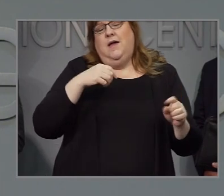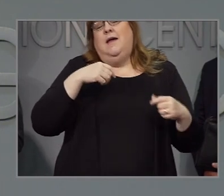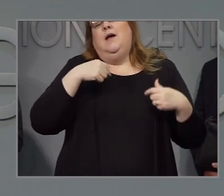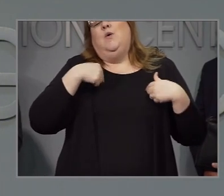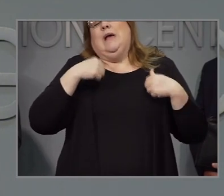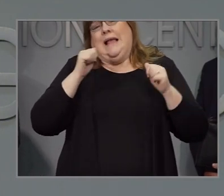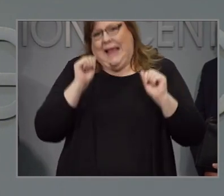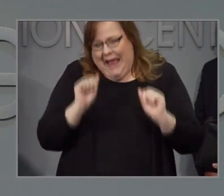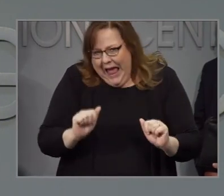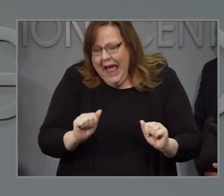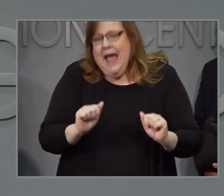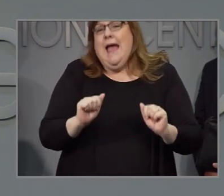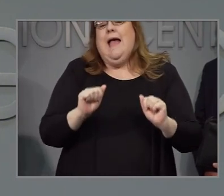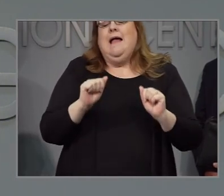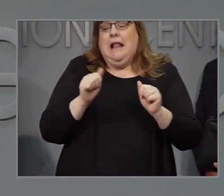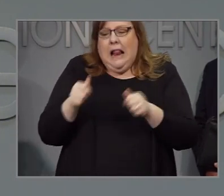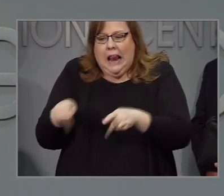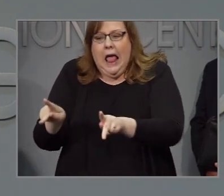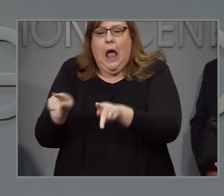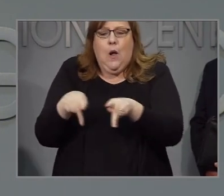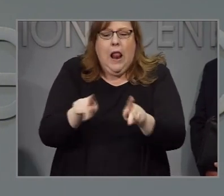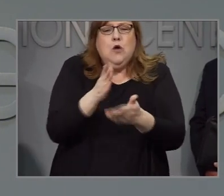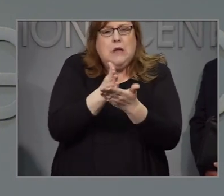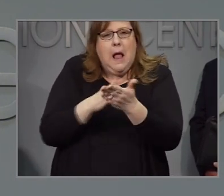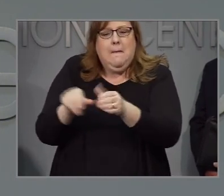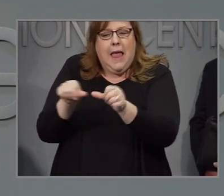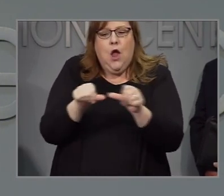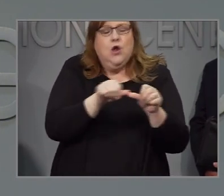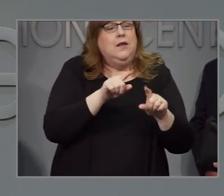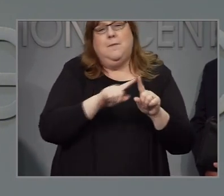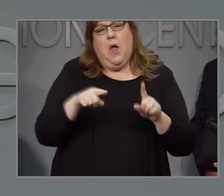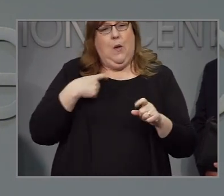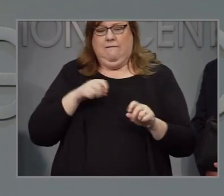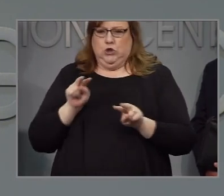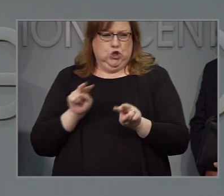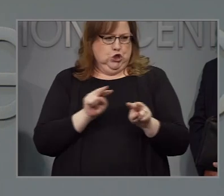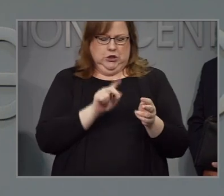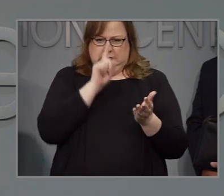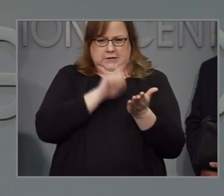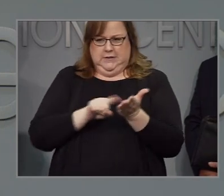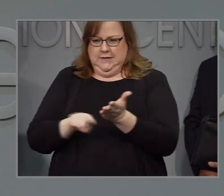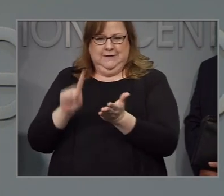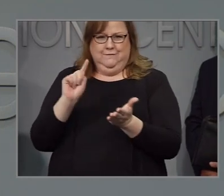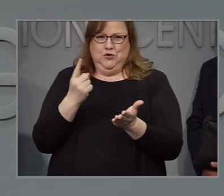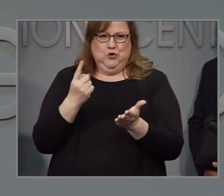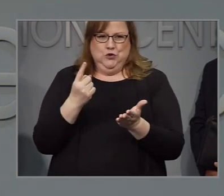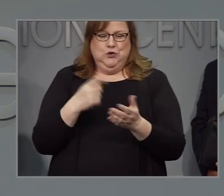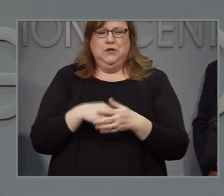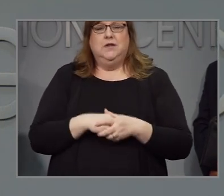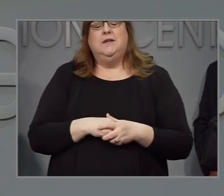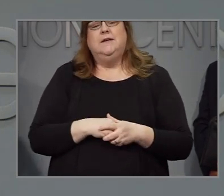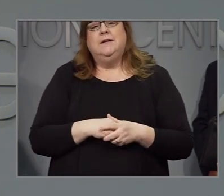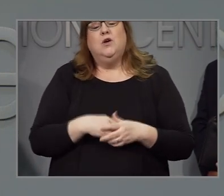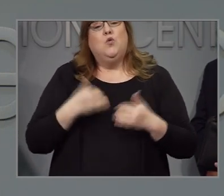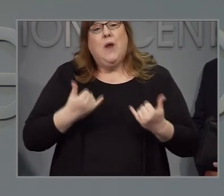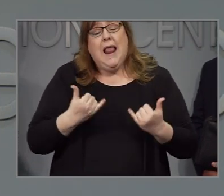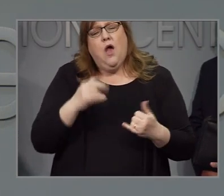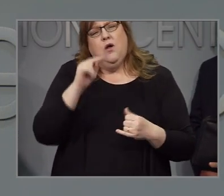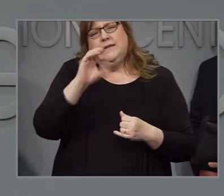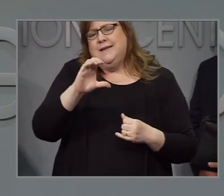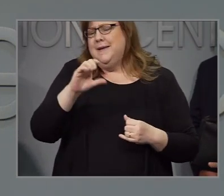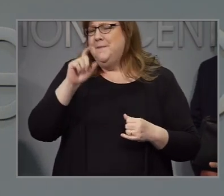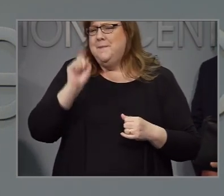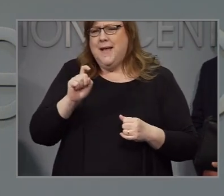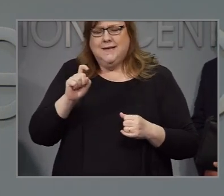of things that we're trying to look at now. Right now, what I would say is North Carolina needs to pull together as a state. We know that we